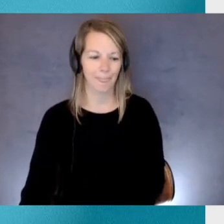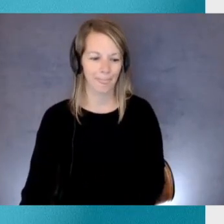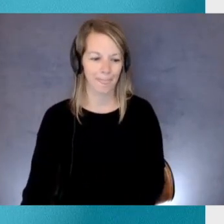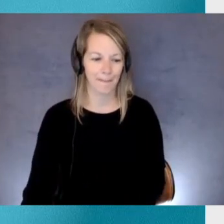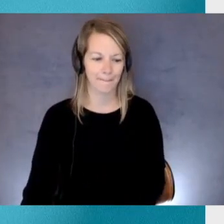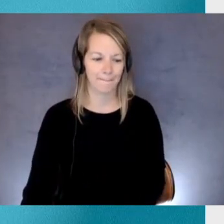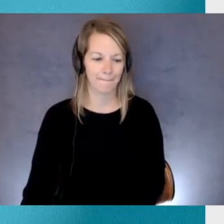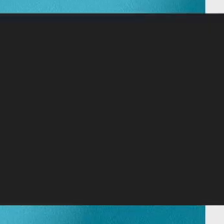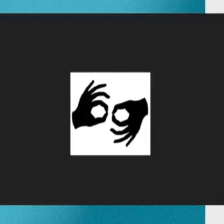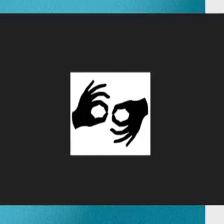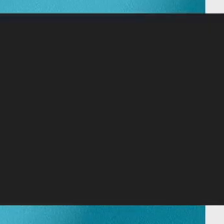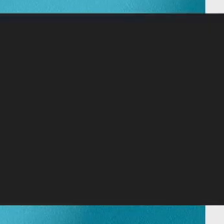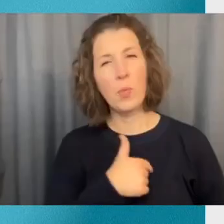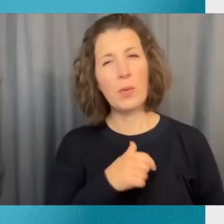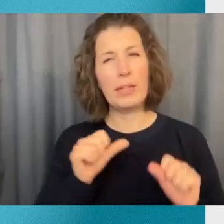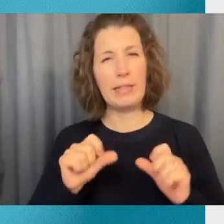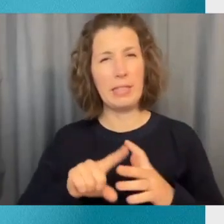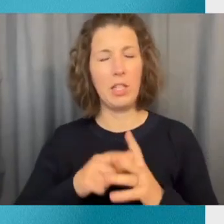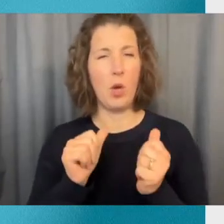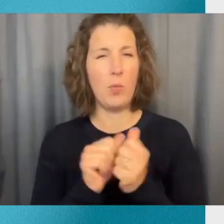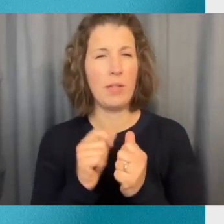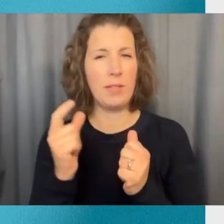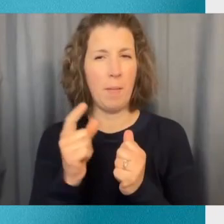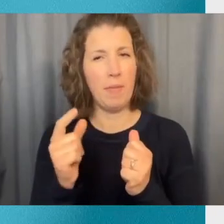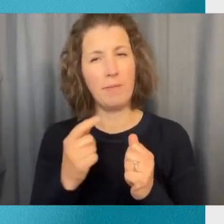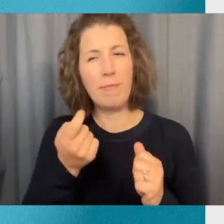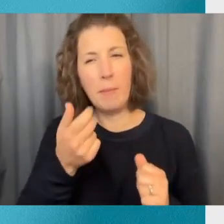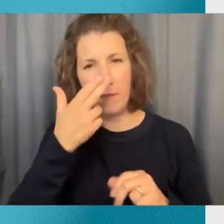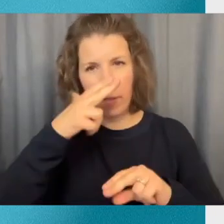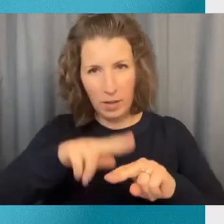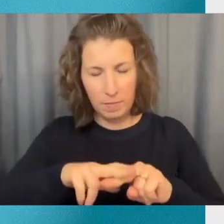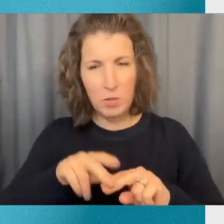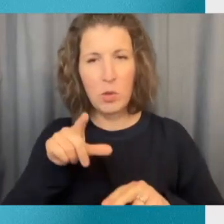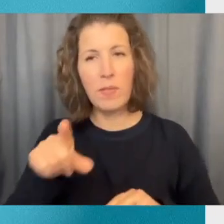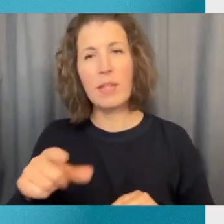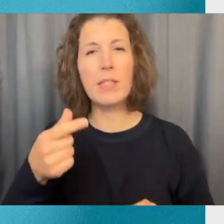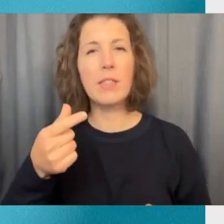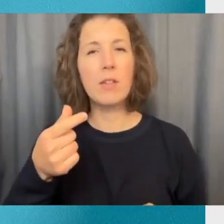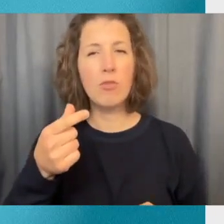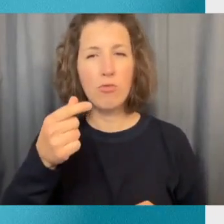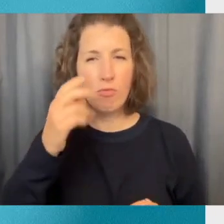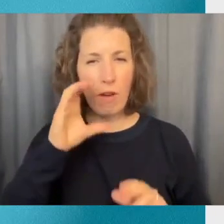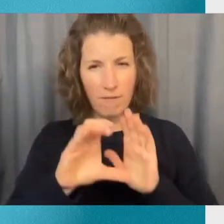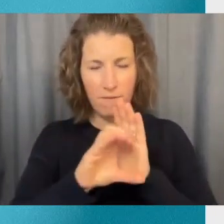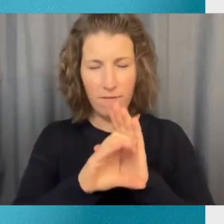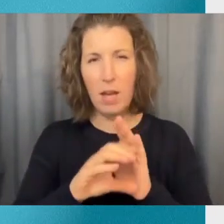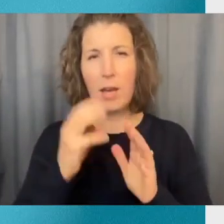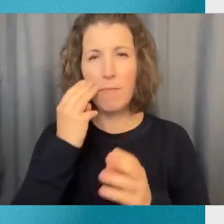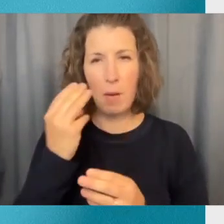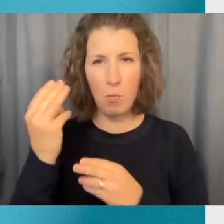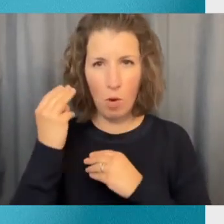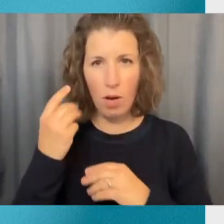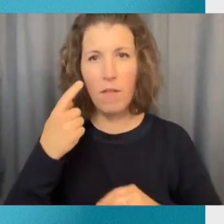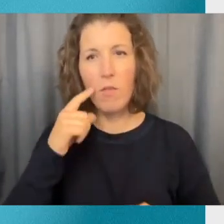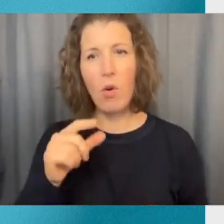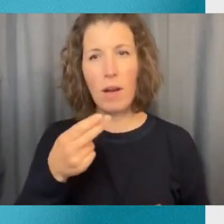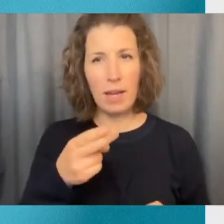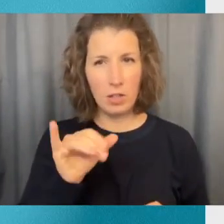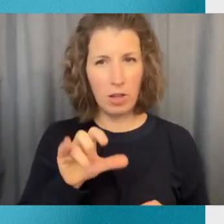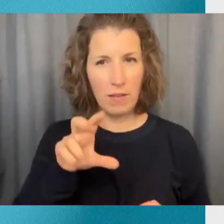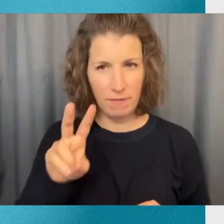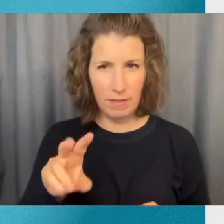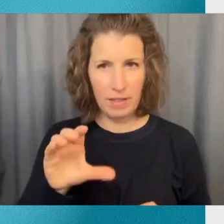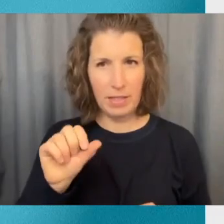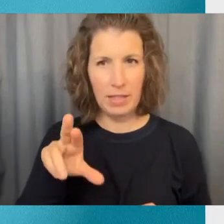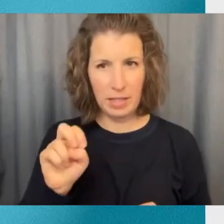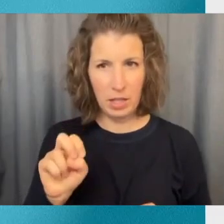fun. So this is a graphic memoir I did called Taking Turns, Stories from HIV/AIDS Care Unit 371, which